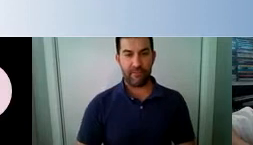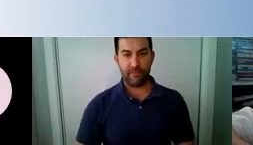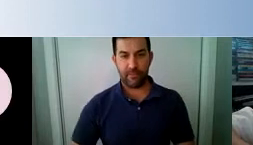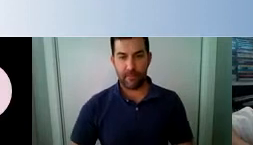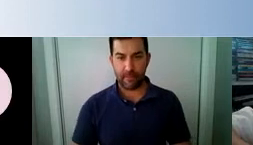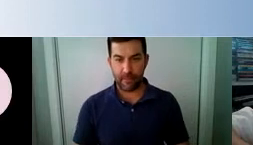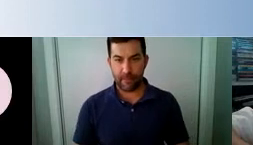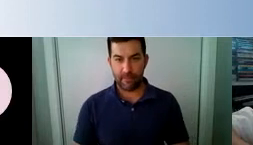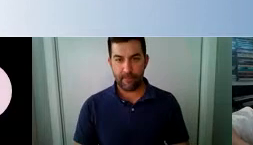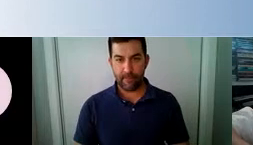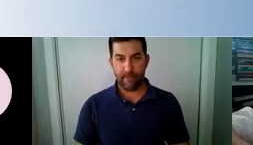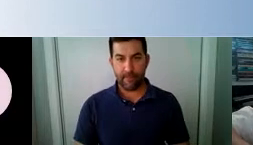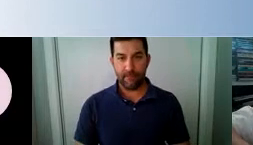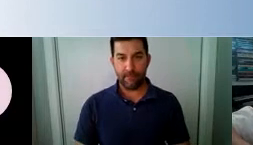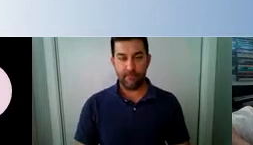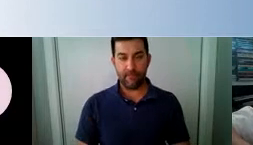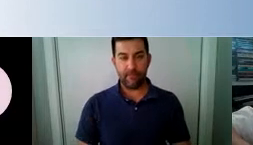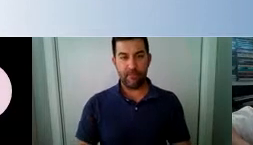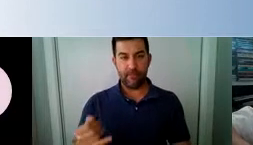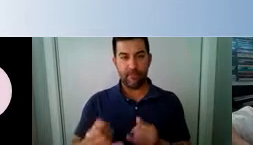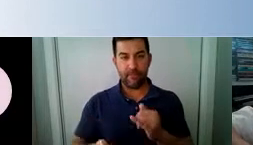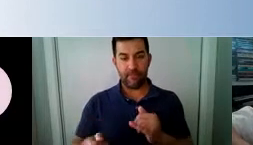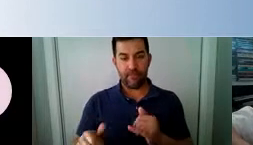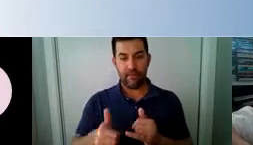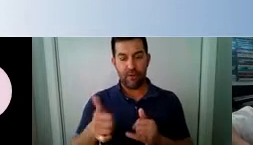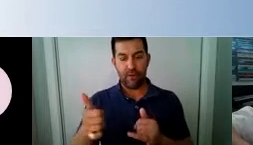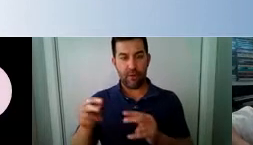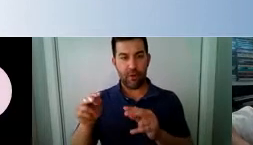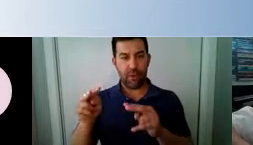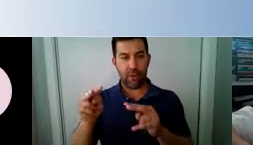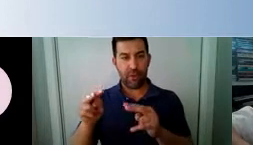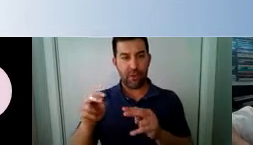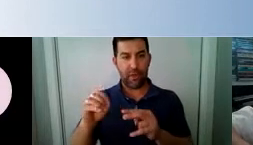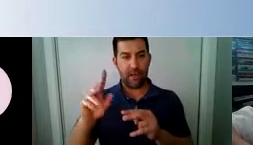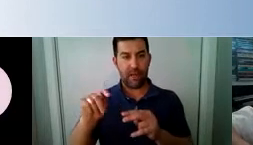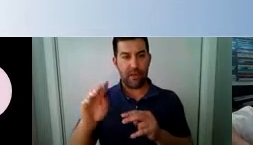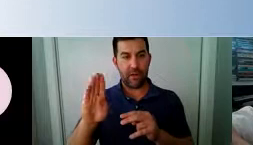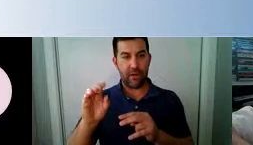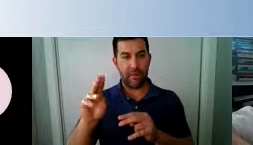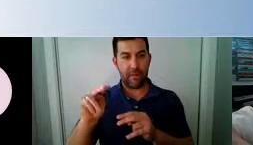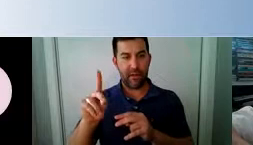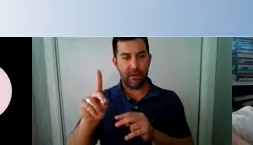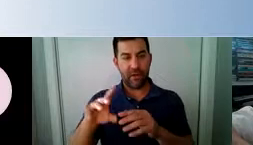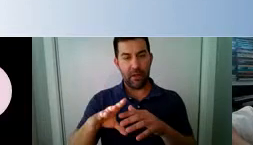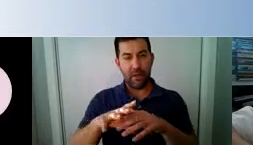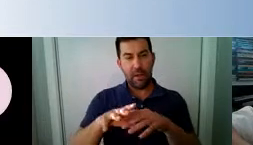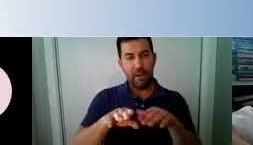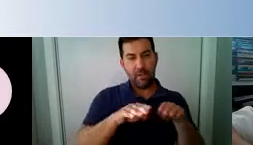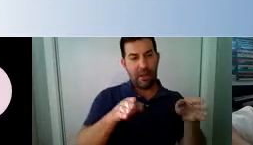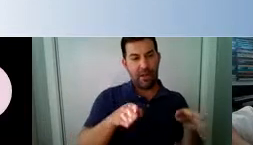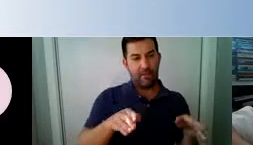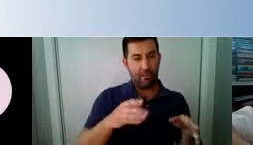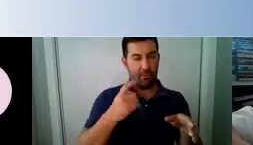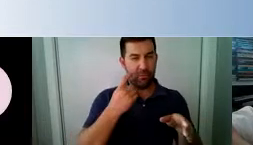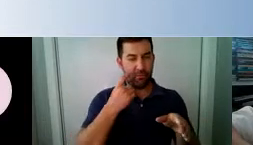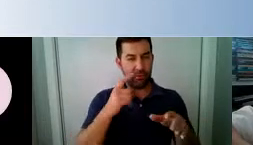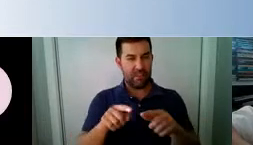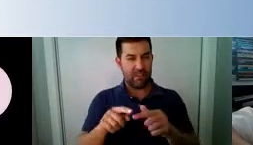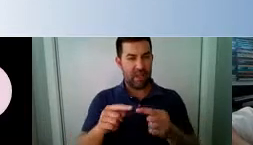And then finally, this is another detailed look at the outbound platform. So this is the other end of the platform from where we were just